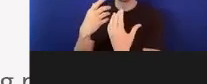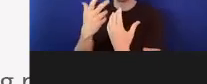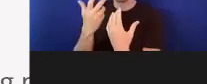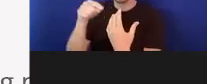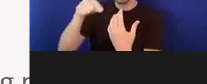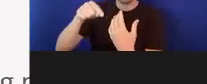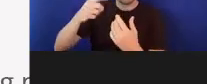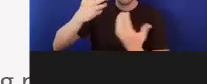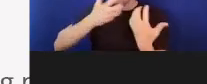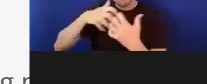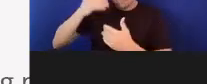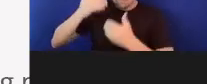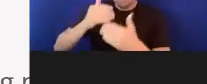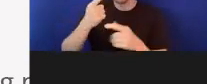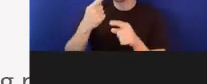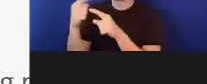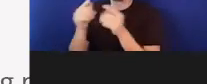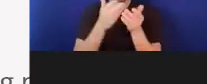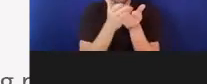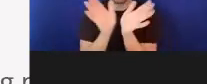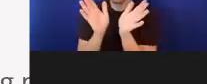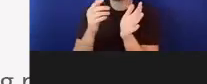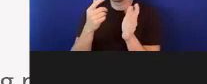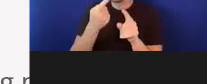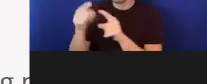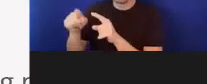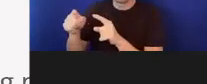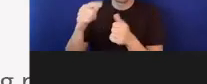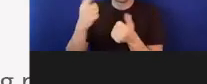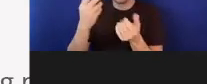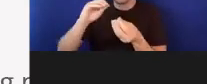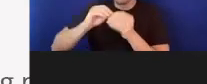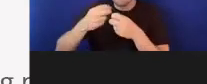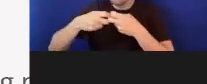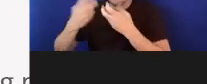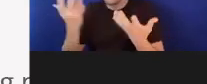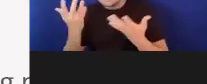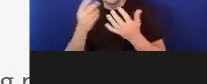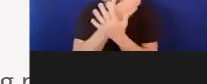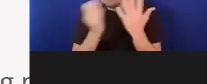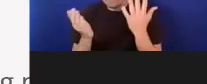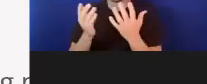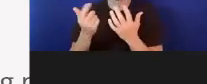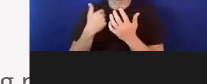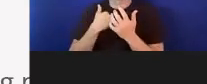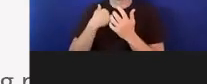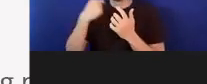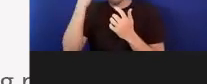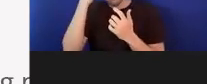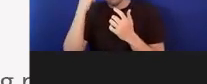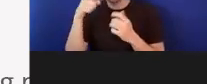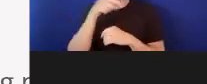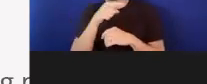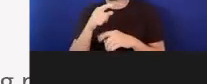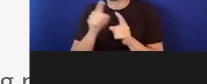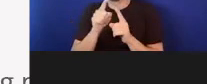only for questions, and then the phone call is only for sexual exploitation. And that is not how it is.